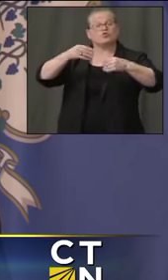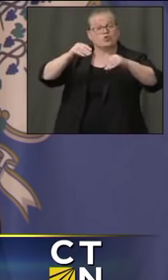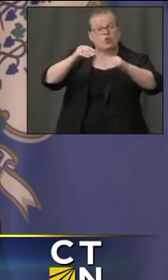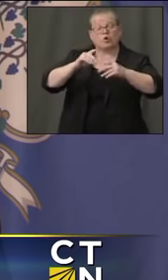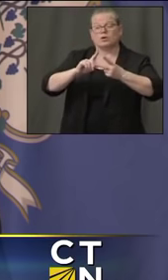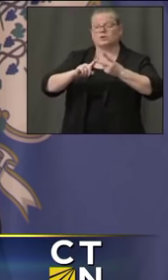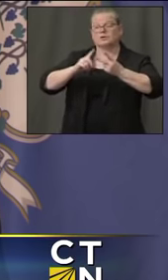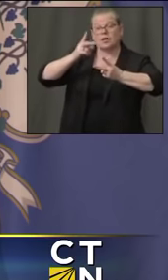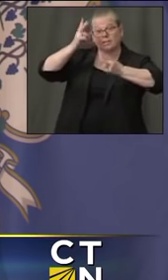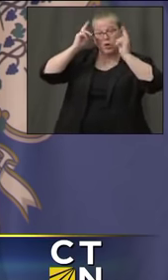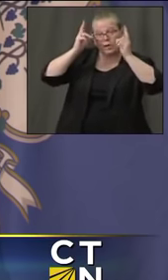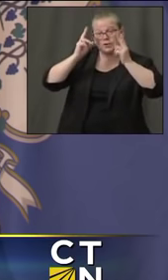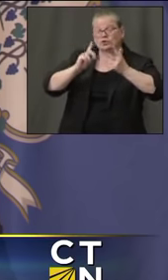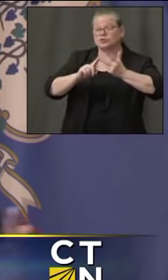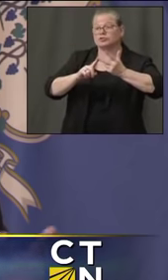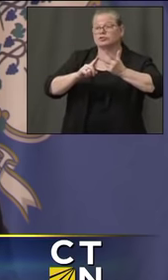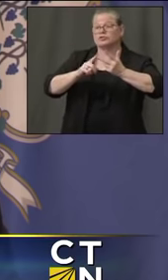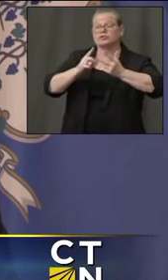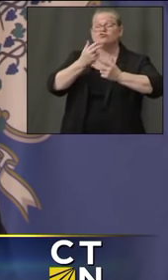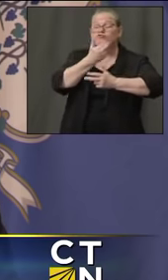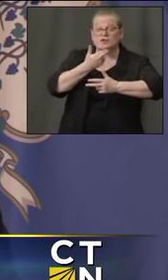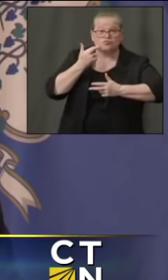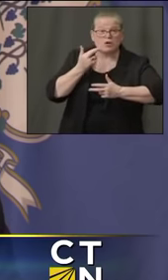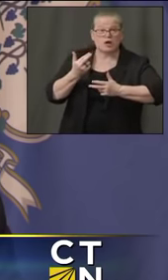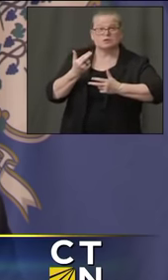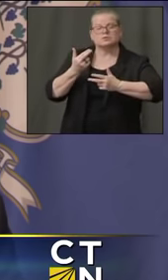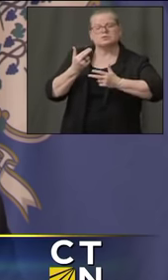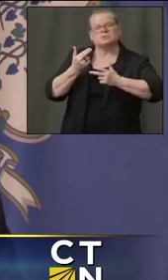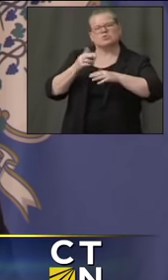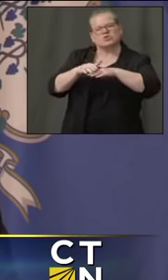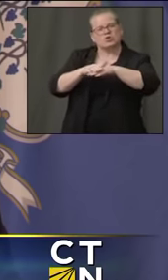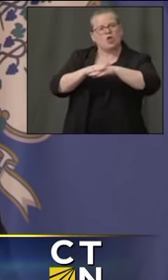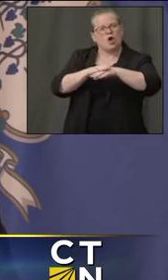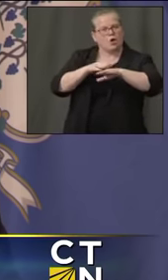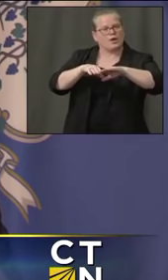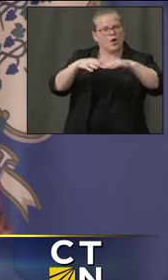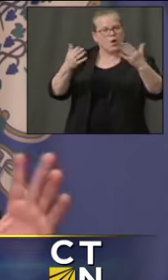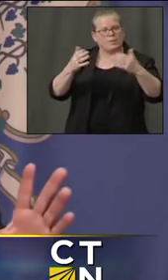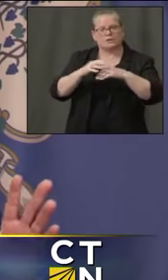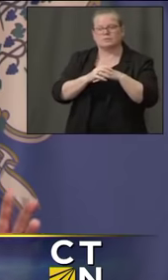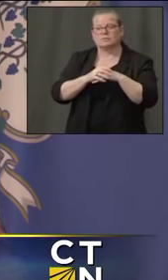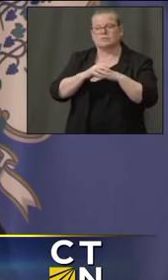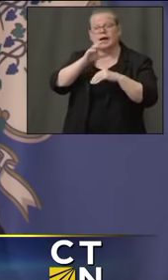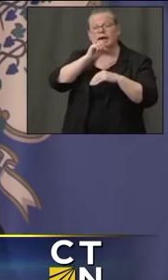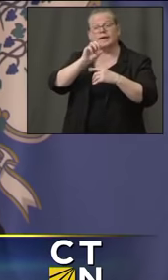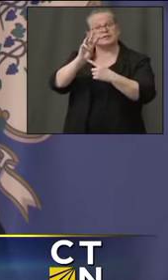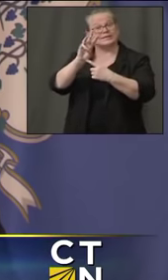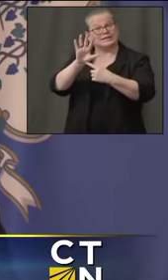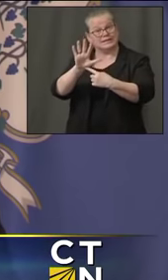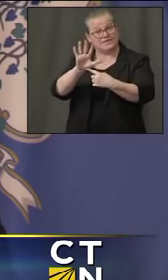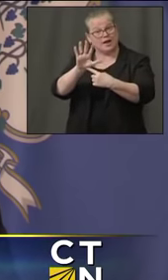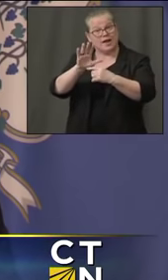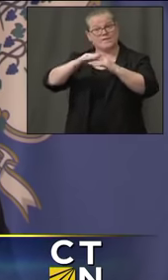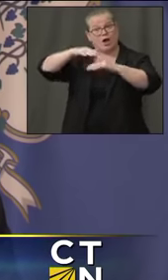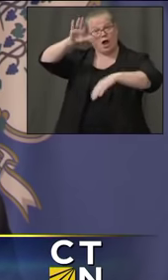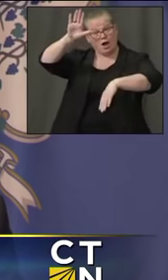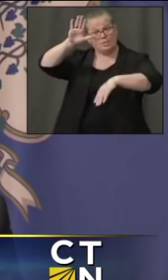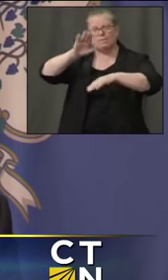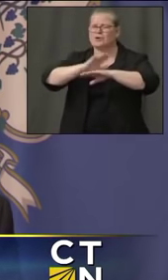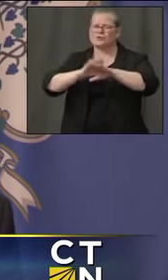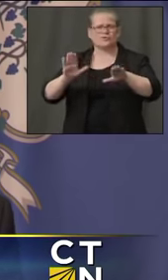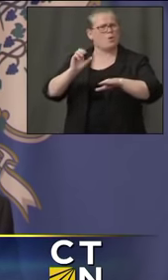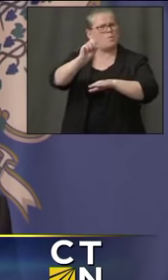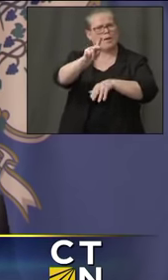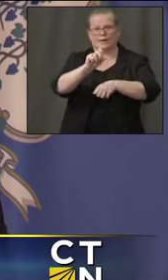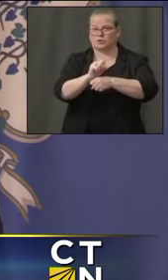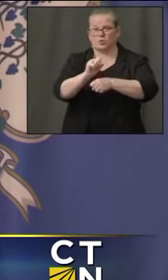we've said is over 65, pre-existing conditions, do not go to work. Take out that category of people. And then if you don't